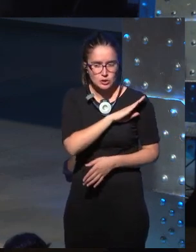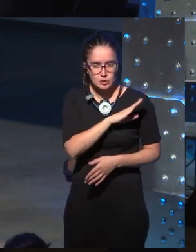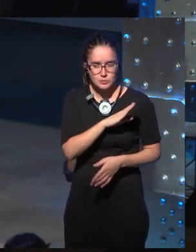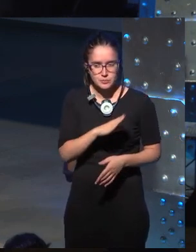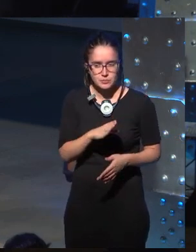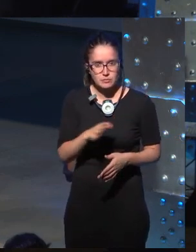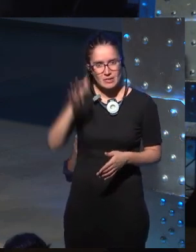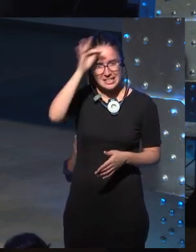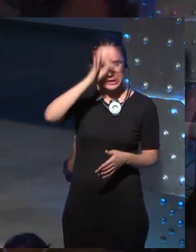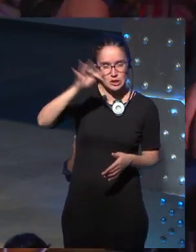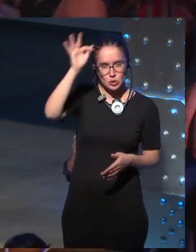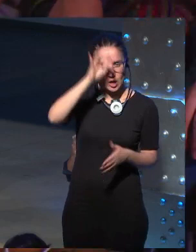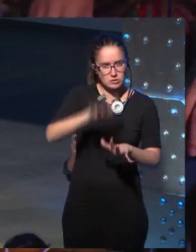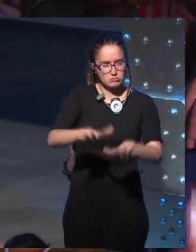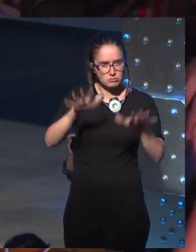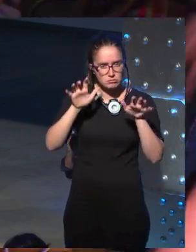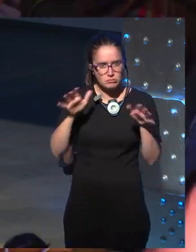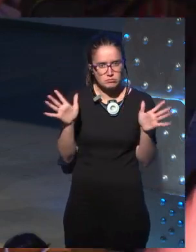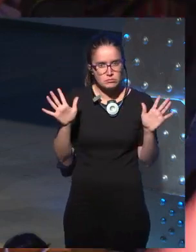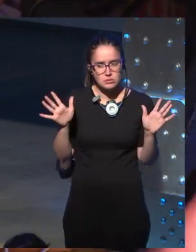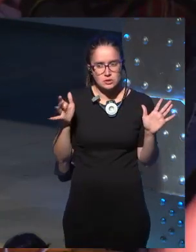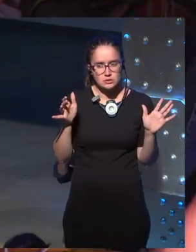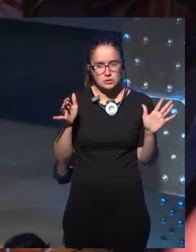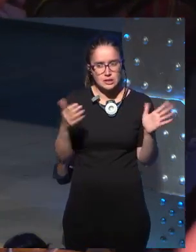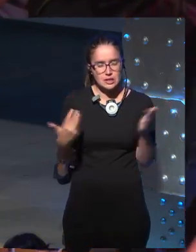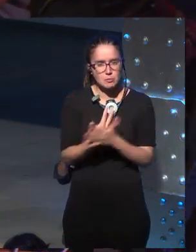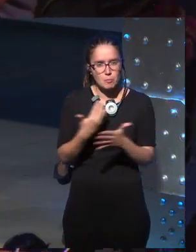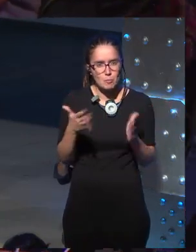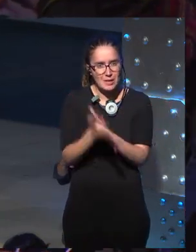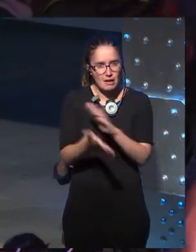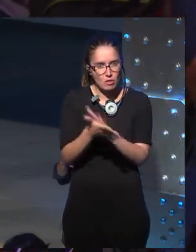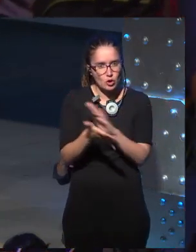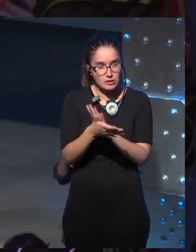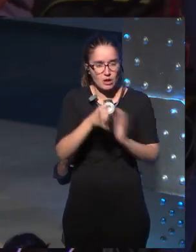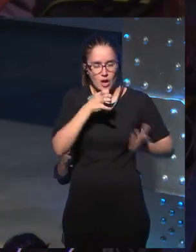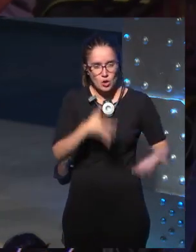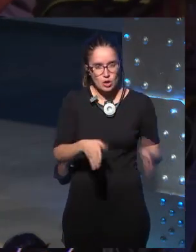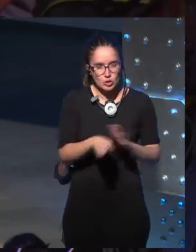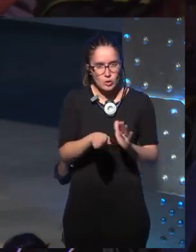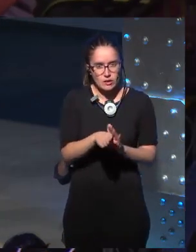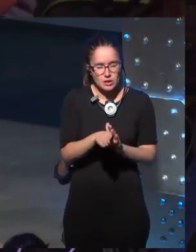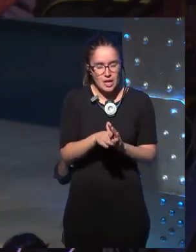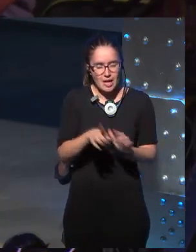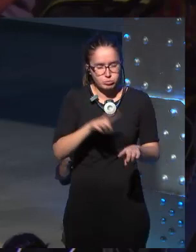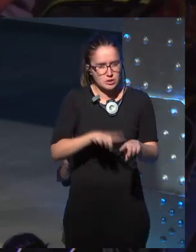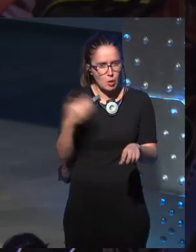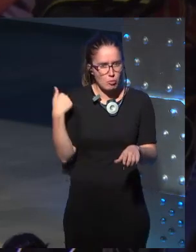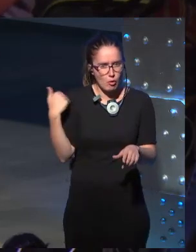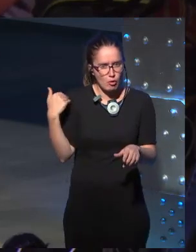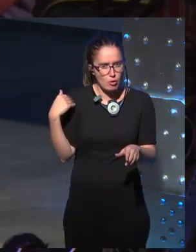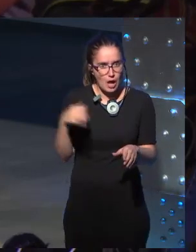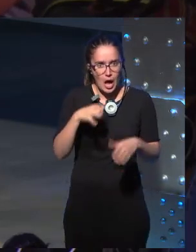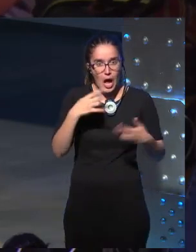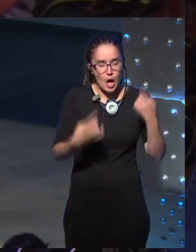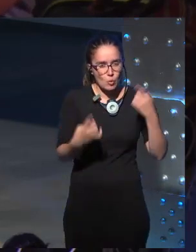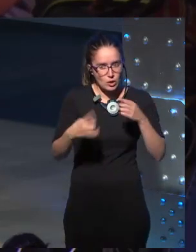and second year and learn about theories, and we get explanations which are in force, have been in